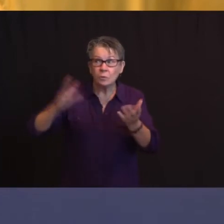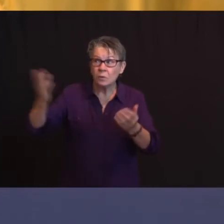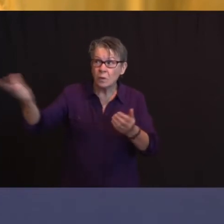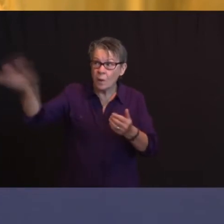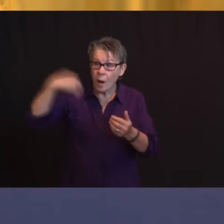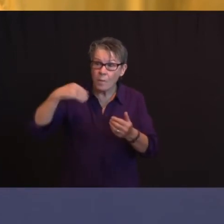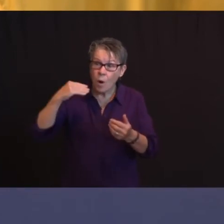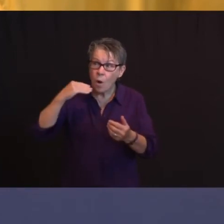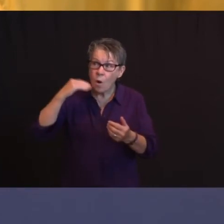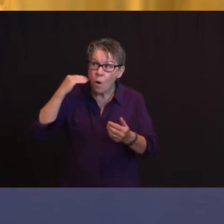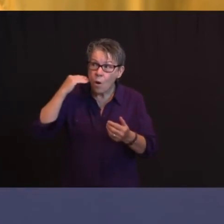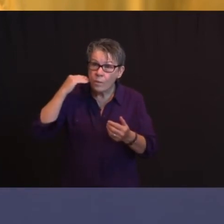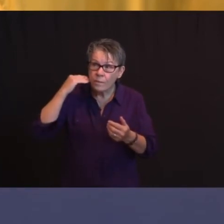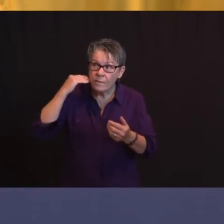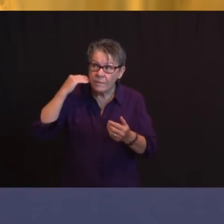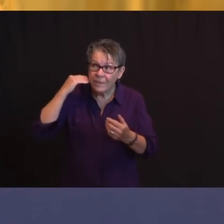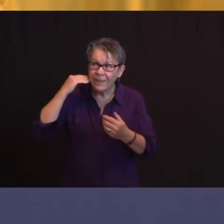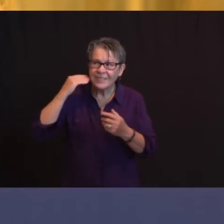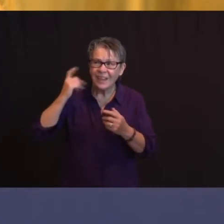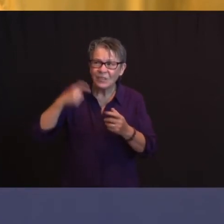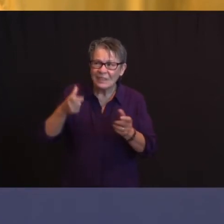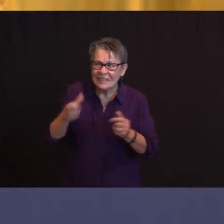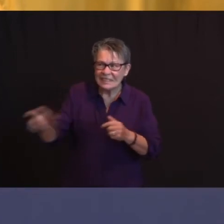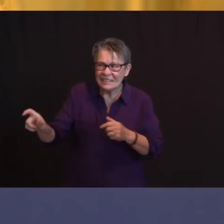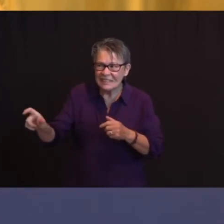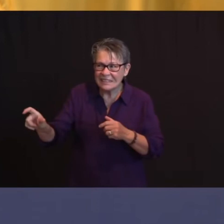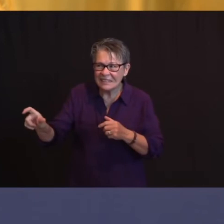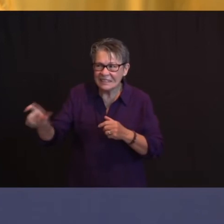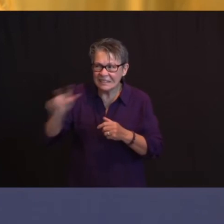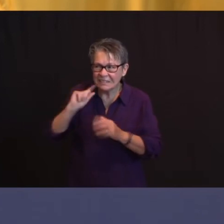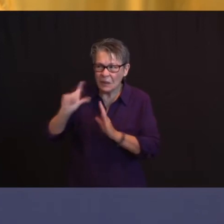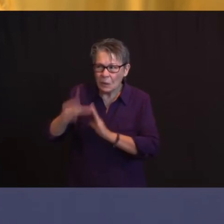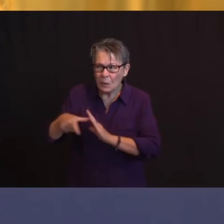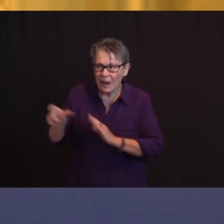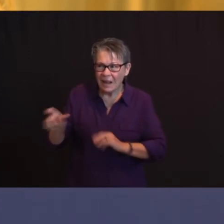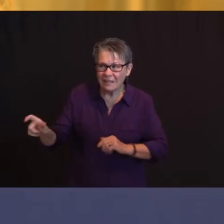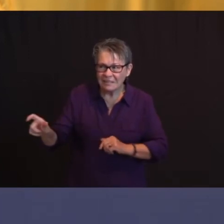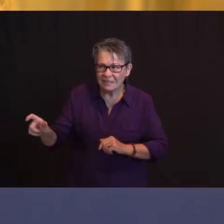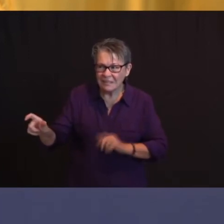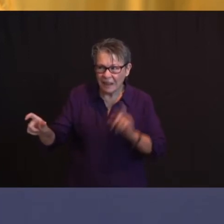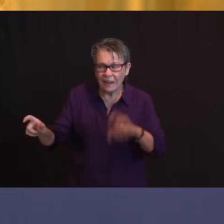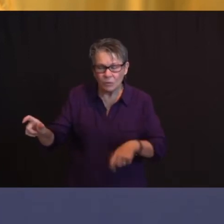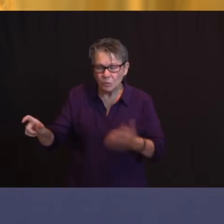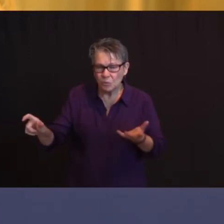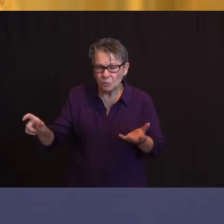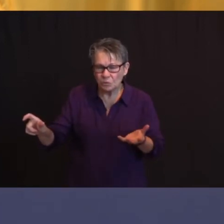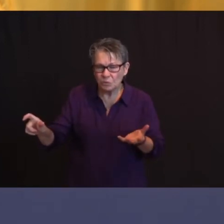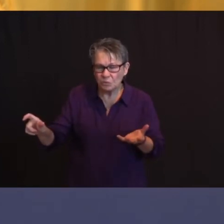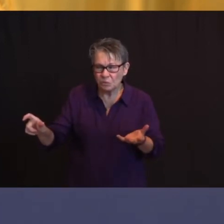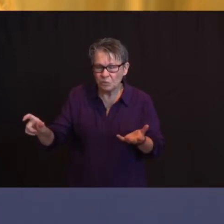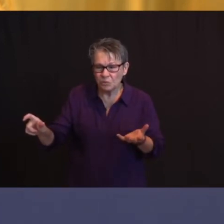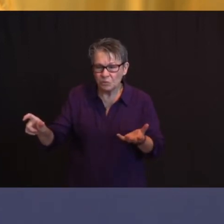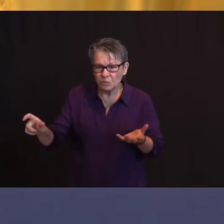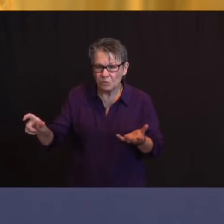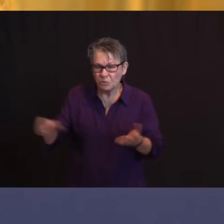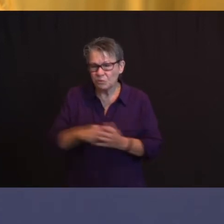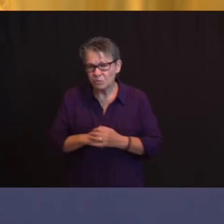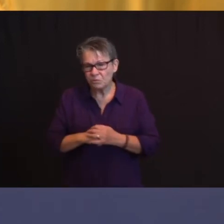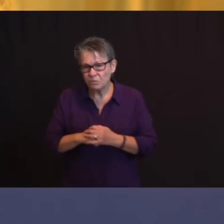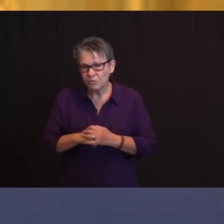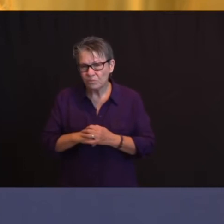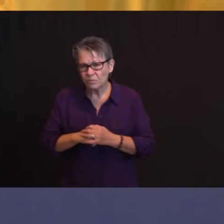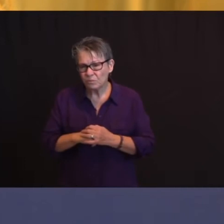lives at risk did not come up on the White House call per se on Monday, but we are making that point strenuously and strongly through other channels and regularly,